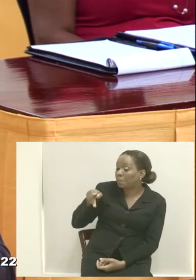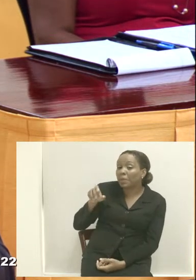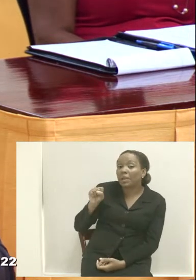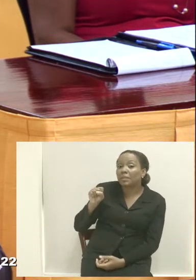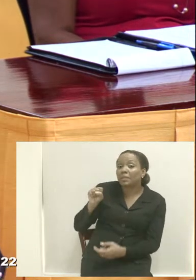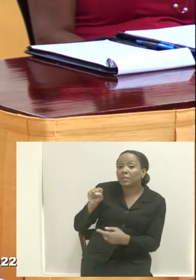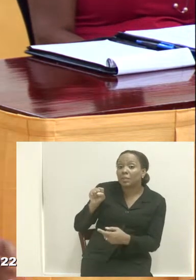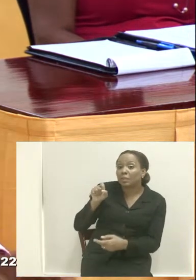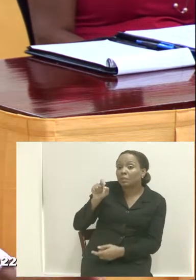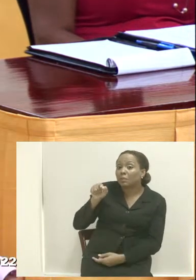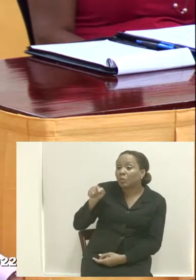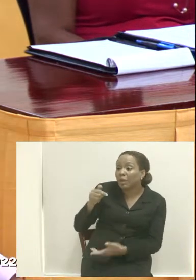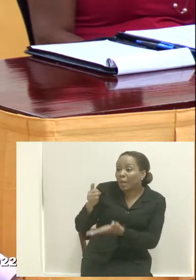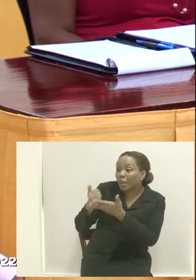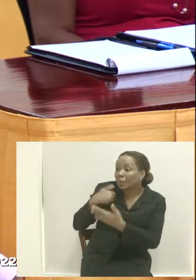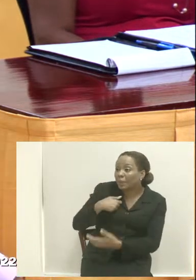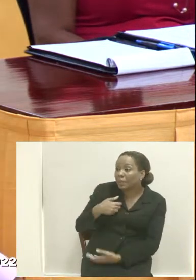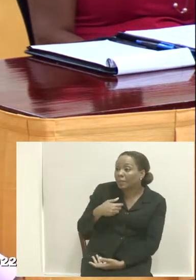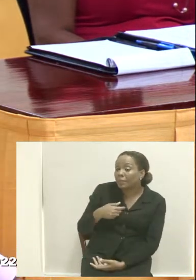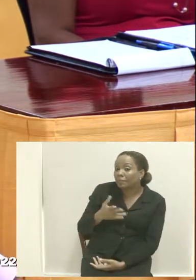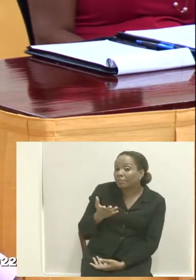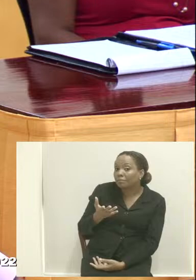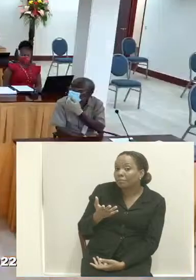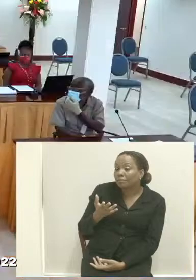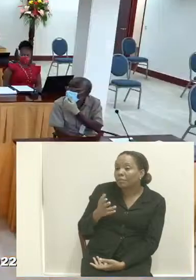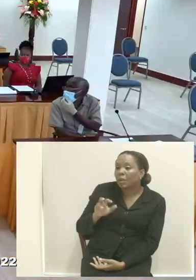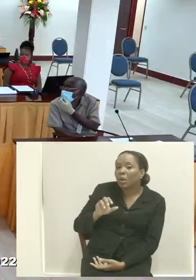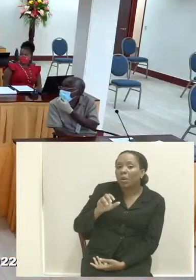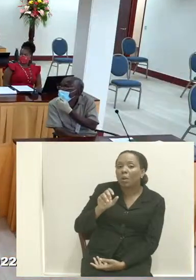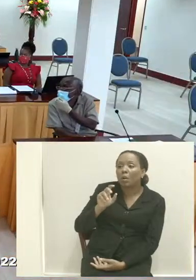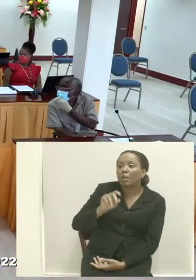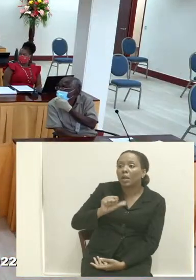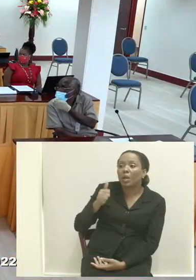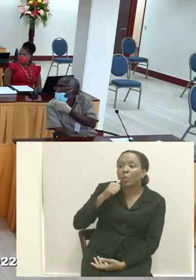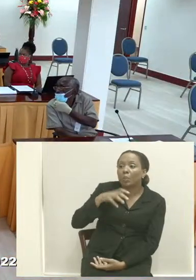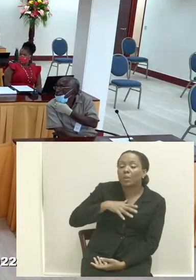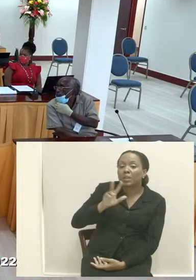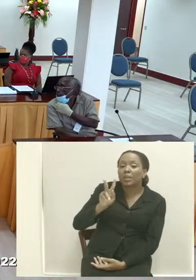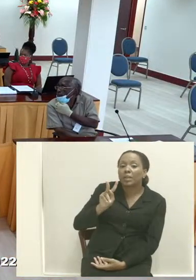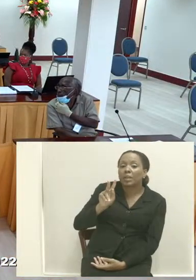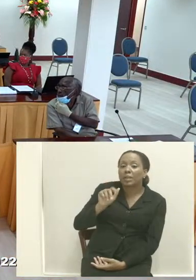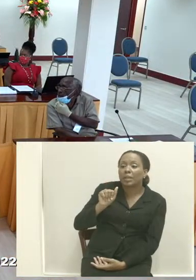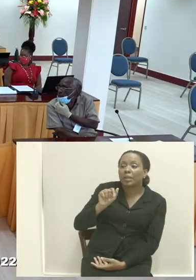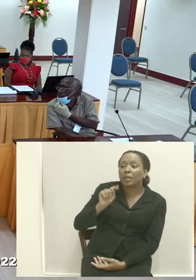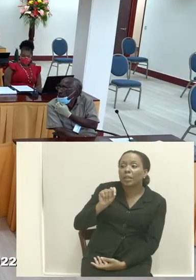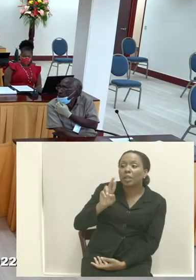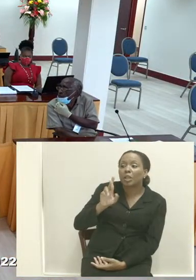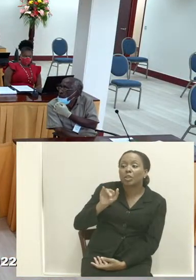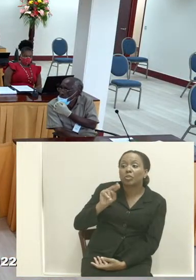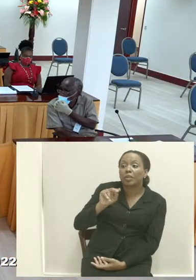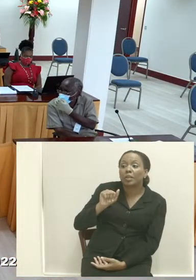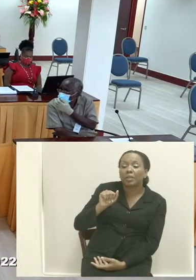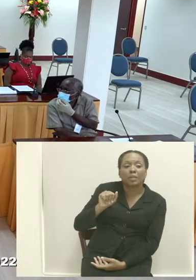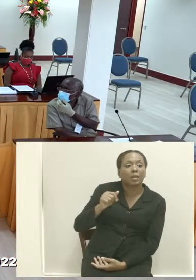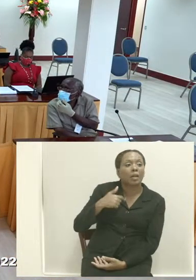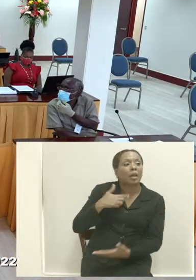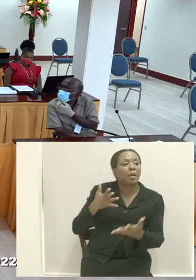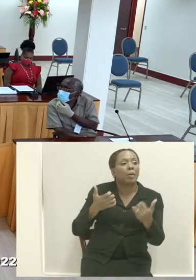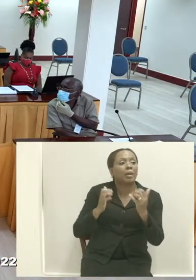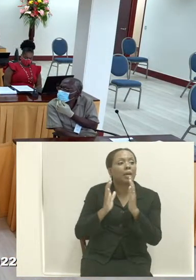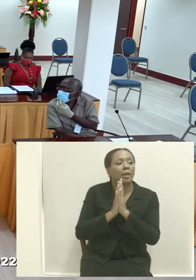here? Yeah, Katrina's here. Yes. I will invite, therefore, ma'am, the chief economist in the